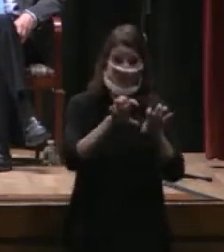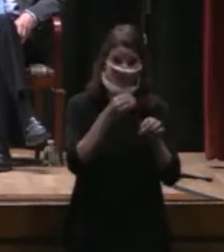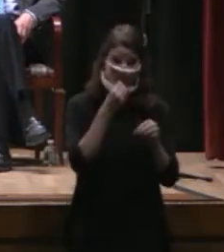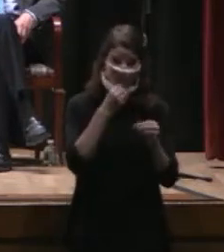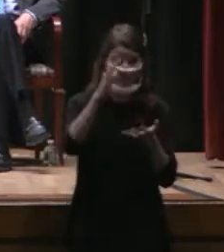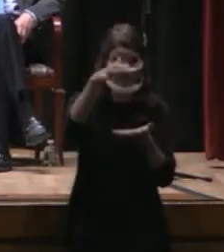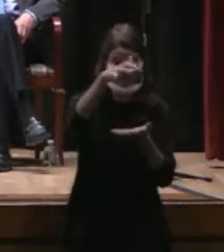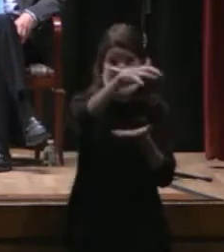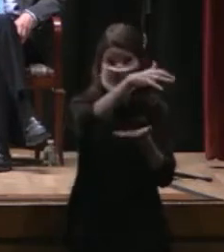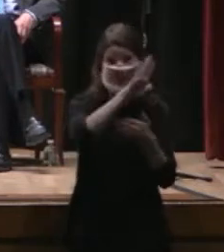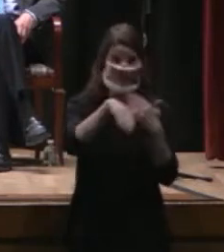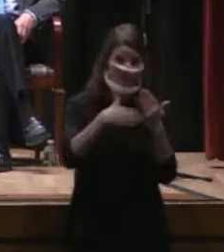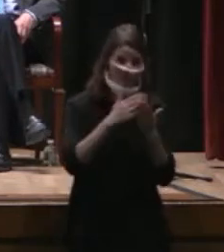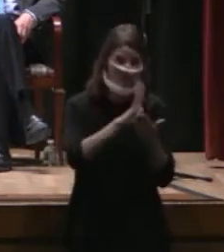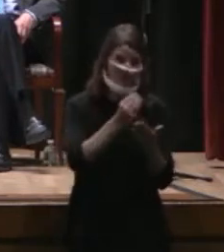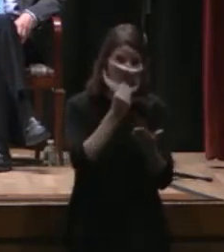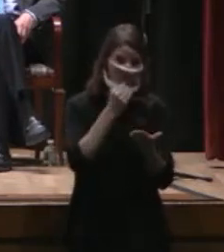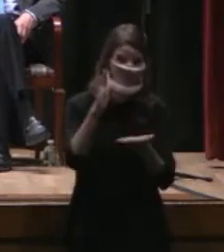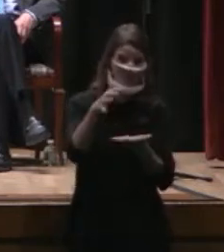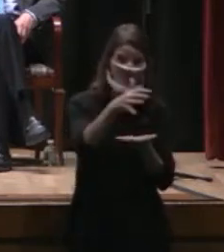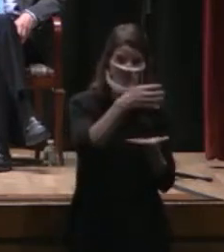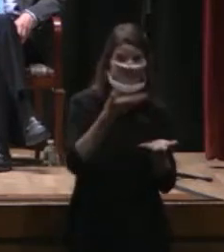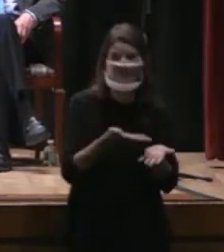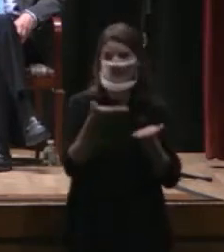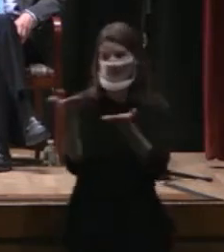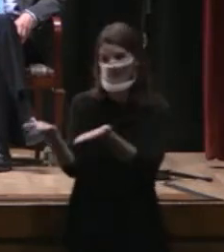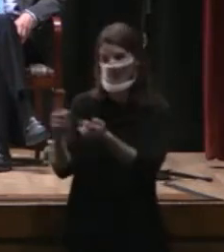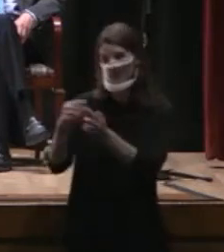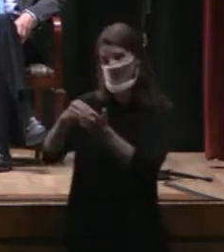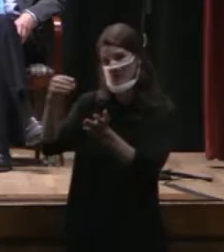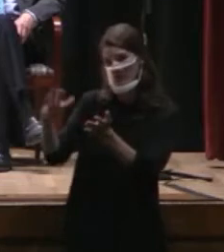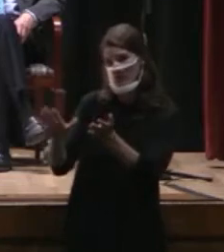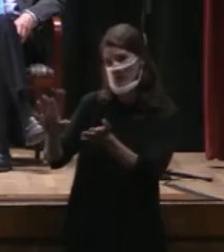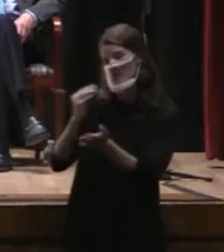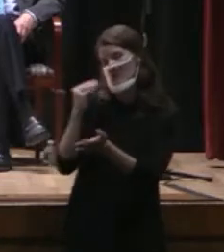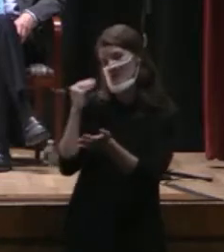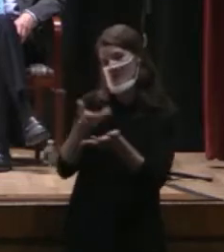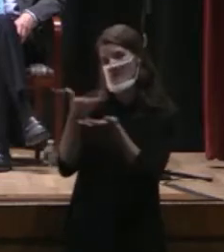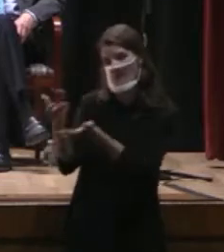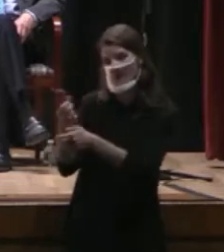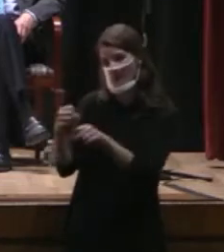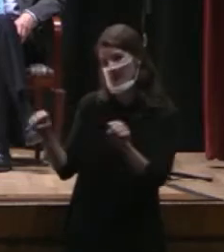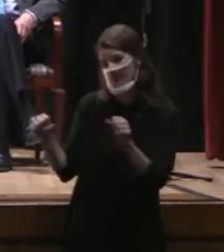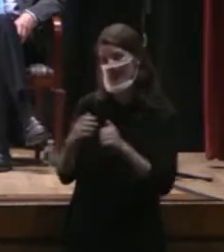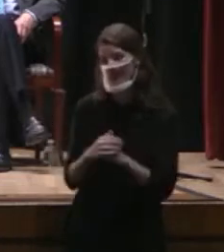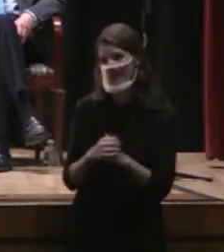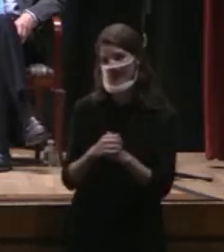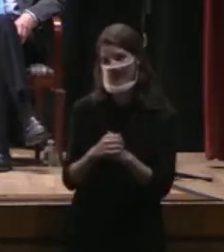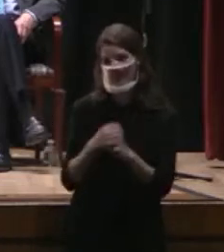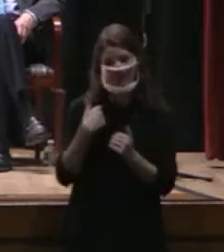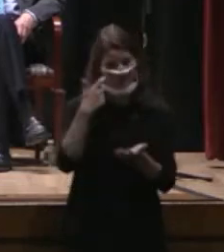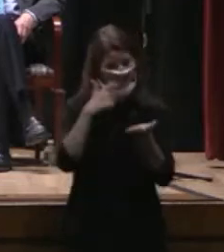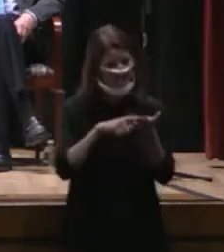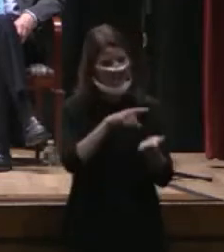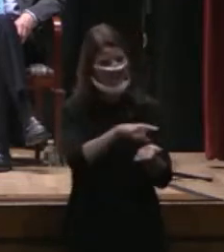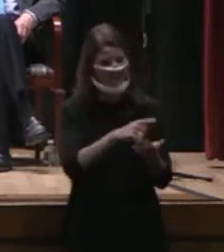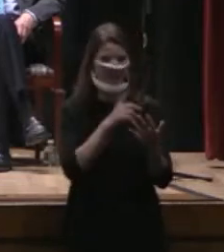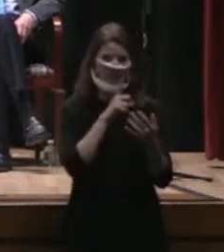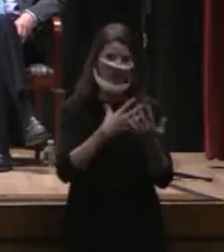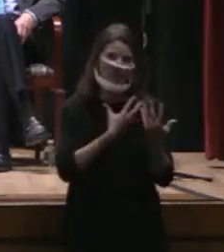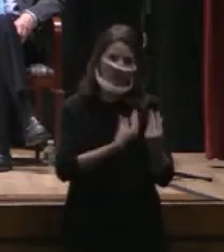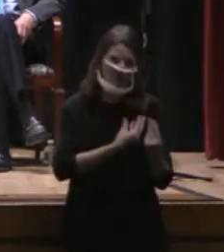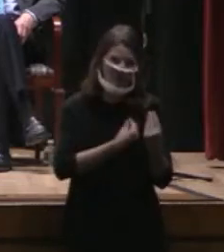and took out some of her own food and delivered it to our student's house. She reminded me about what kindness